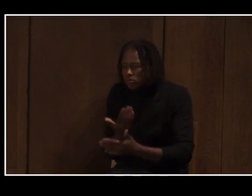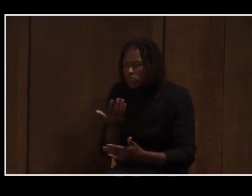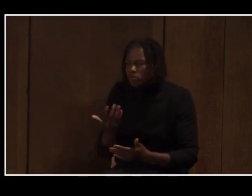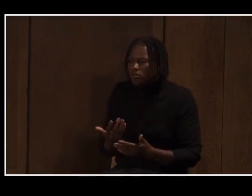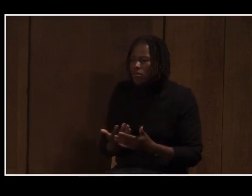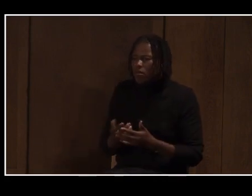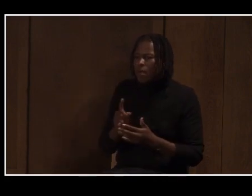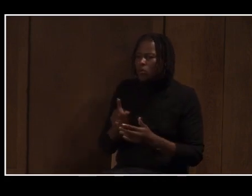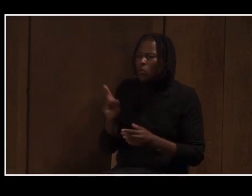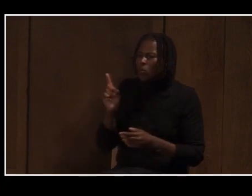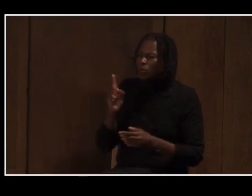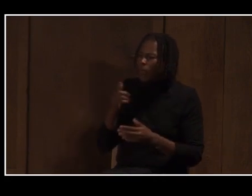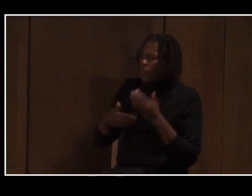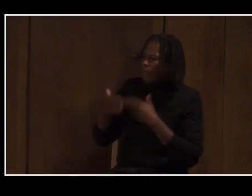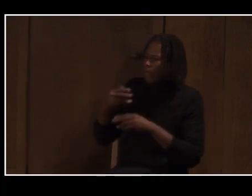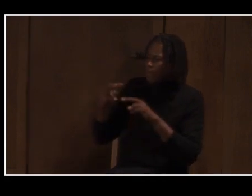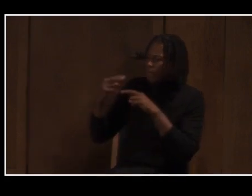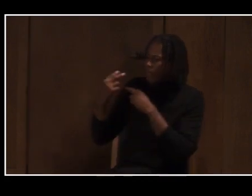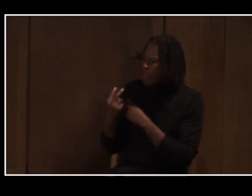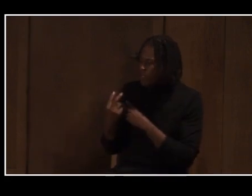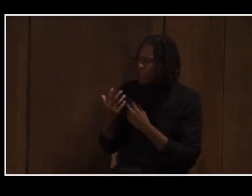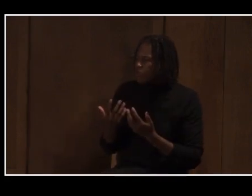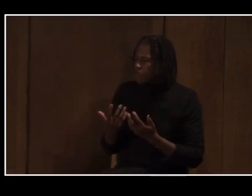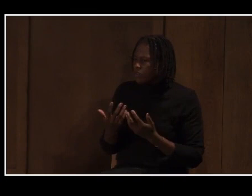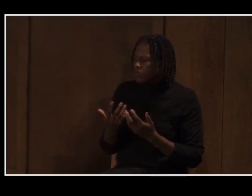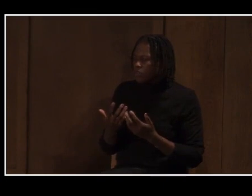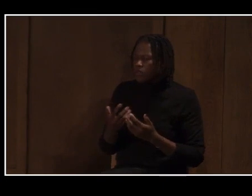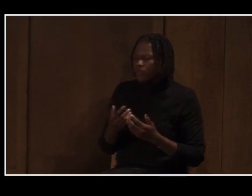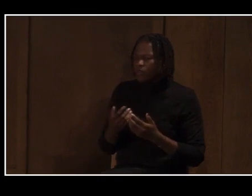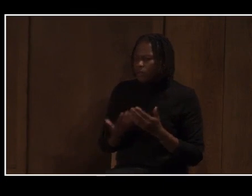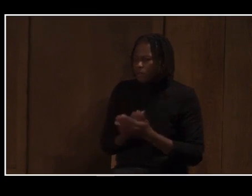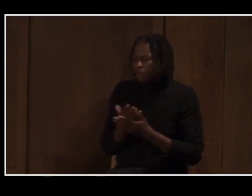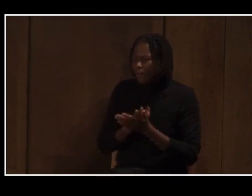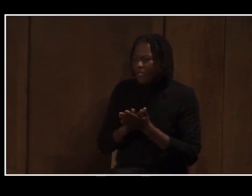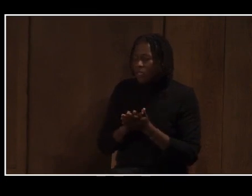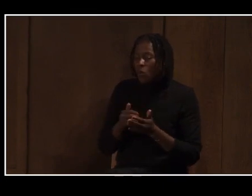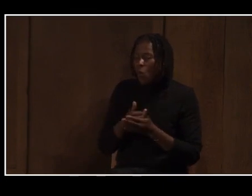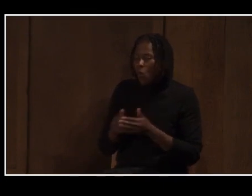that's actually trying to race ahead of us?